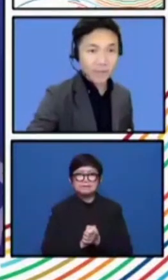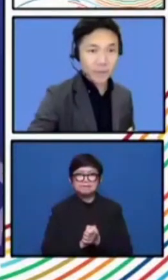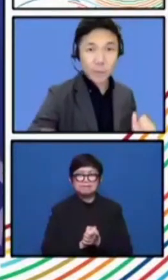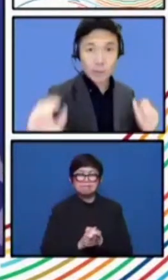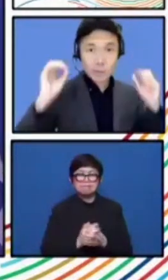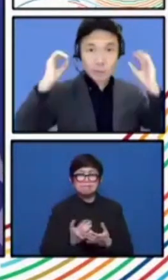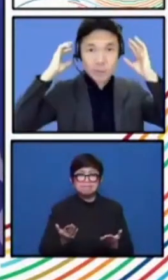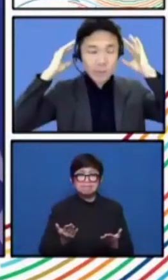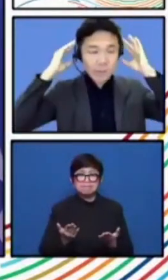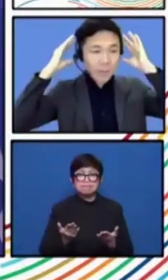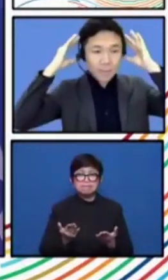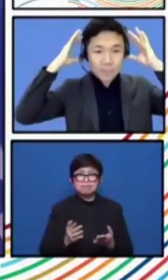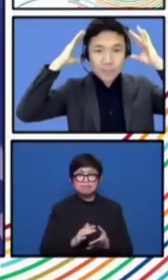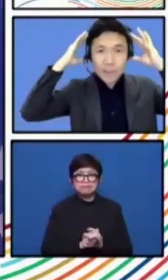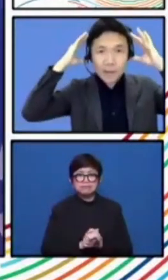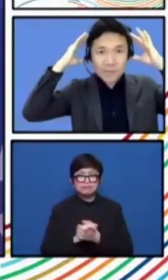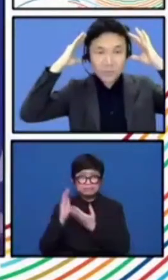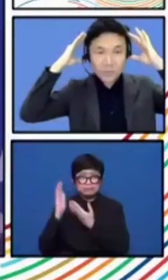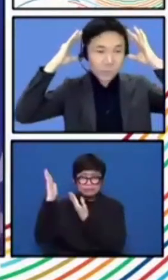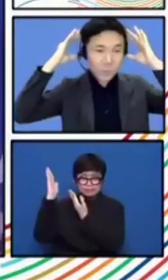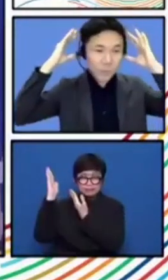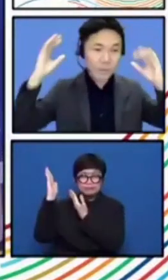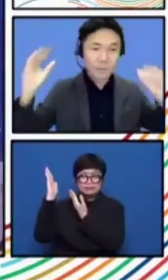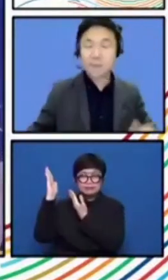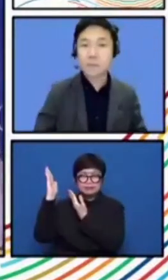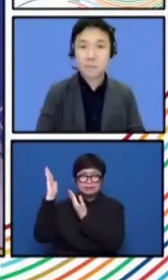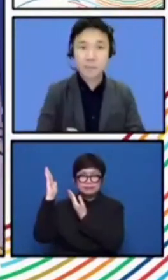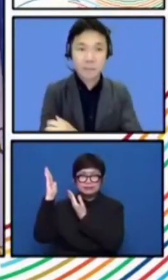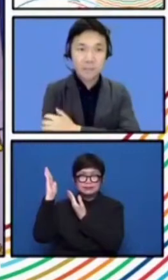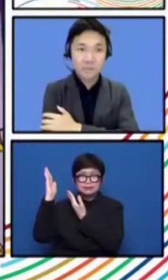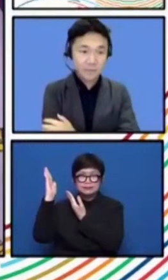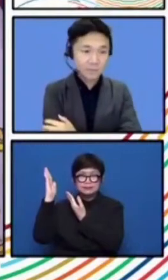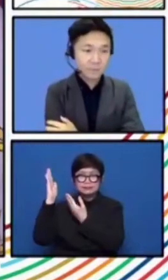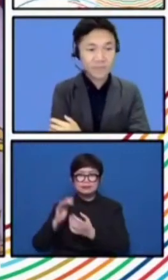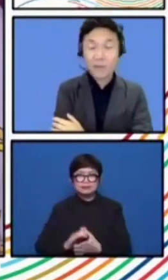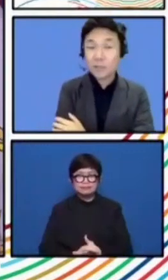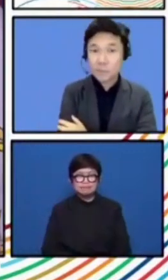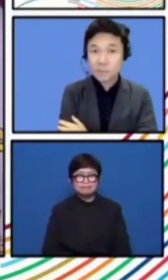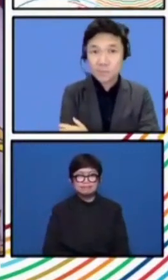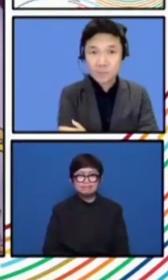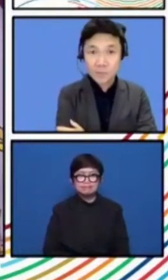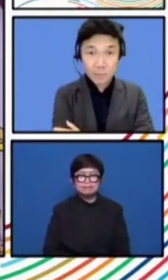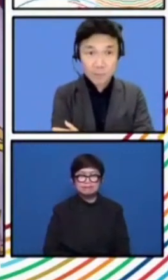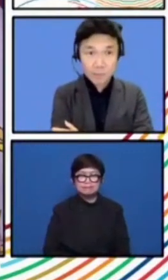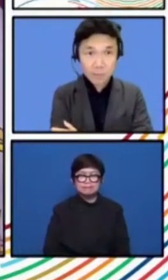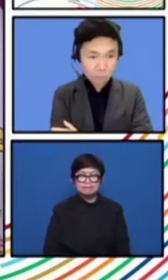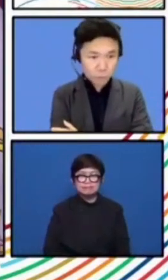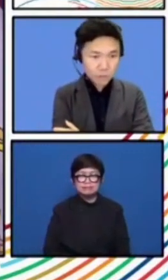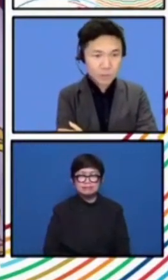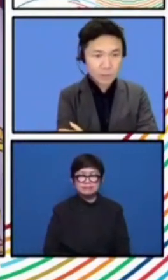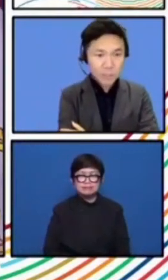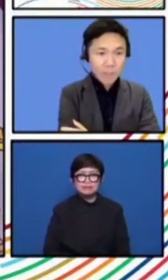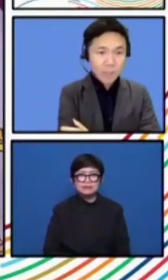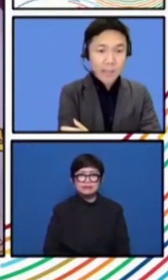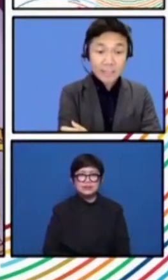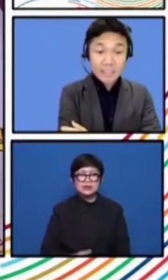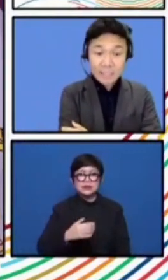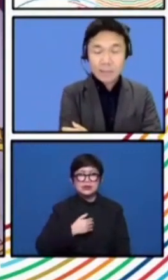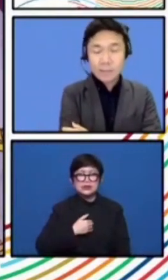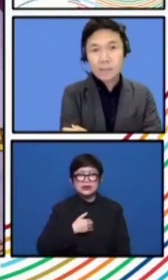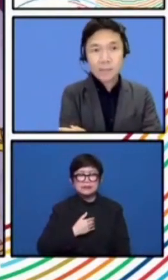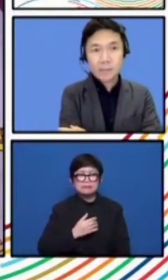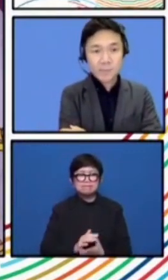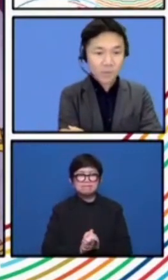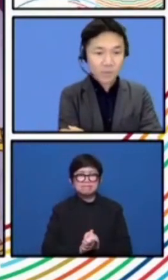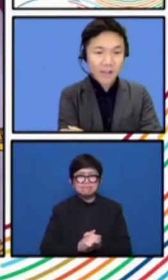for the Crescent um I'll first of all talk about the development of disability inclusion as the key